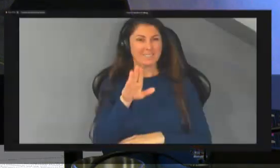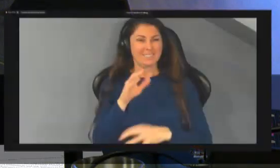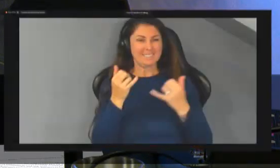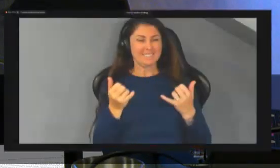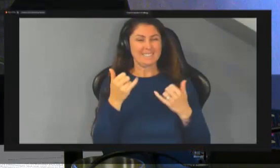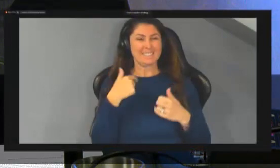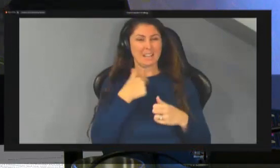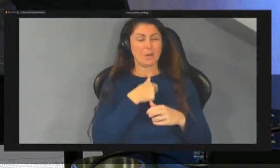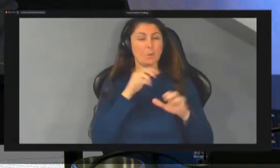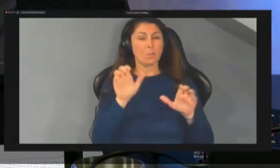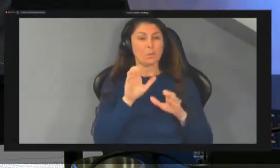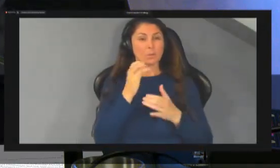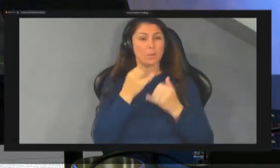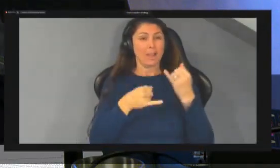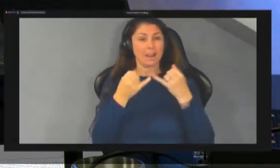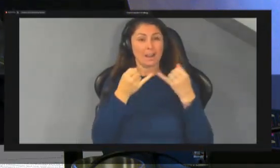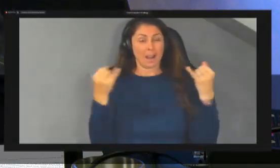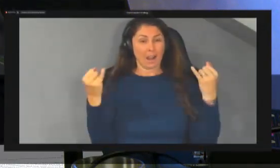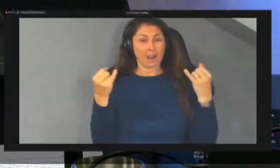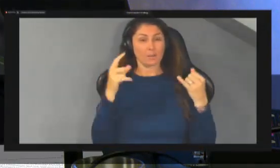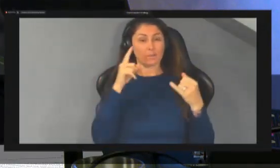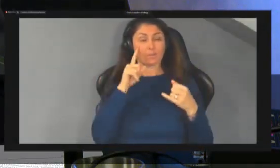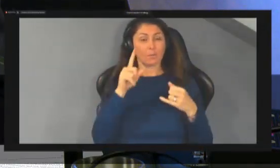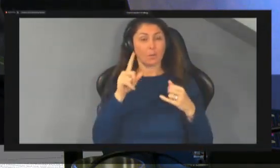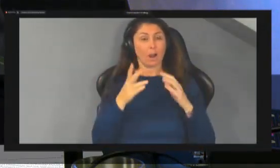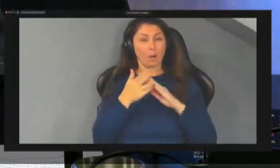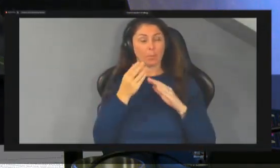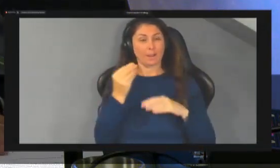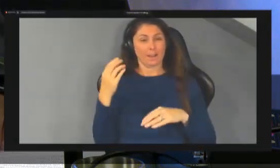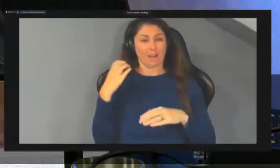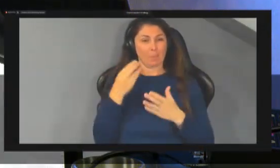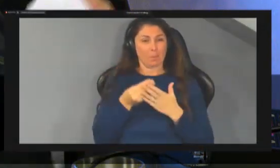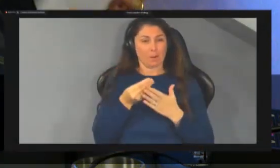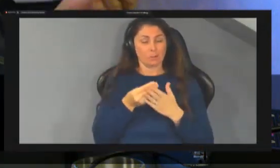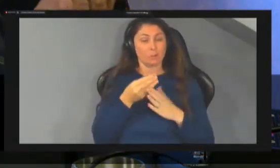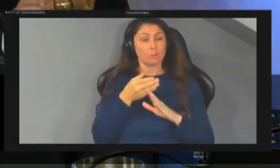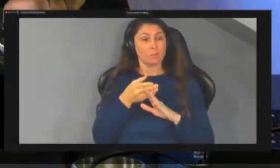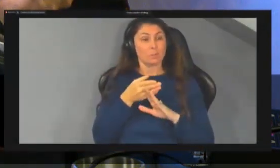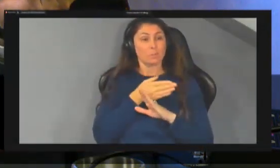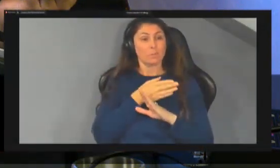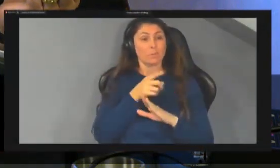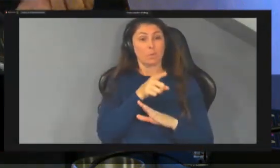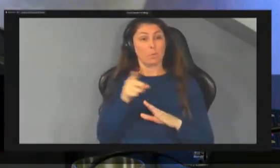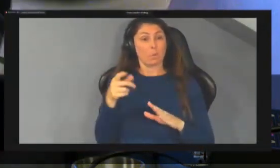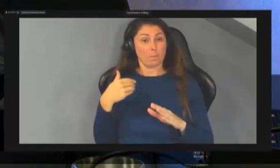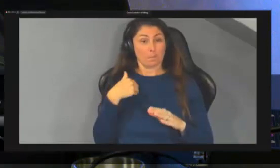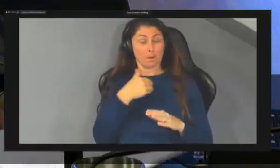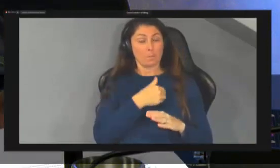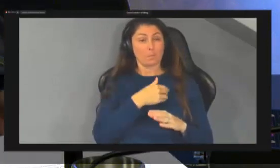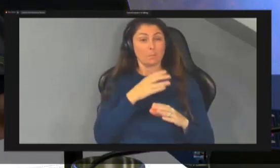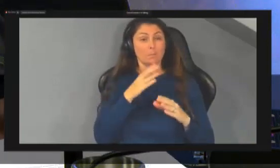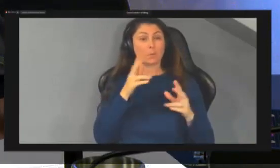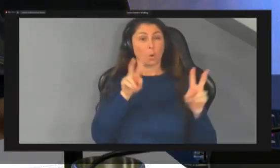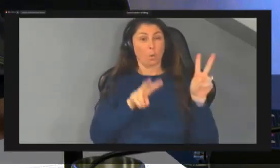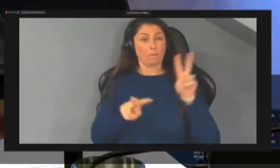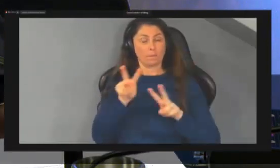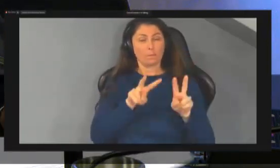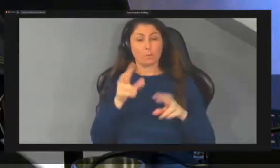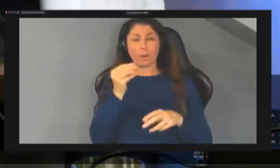the operating and the capital budgets. Before members is both an overview as well as the